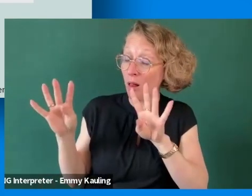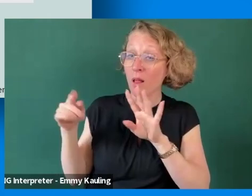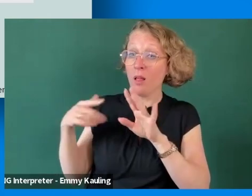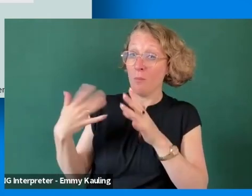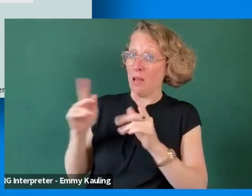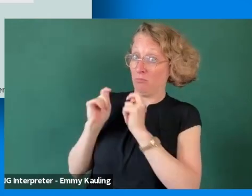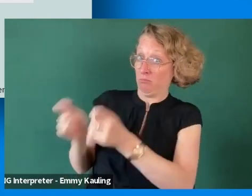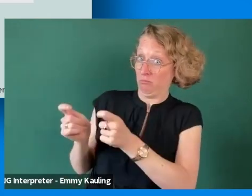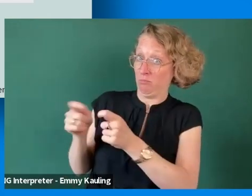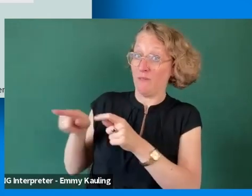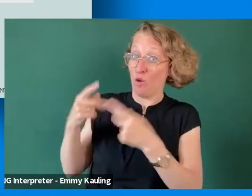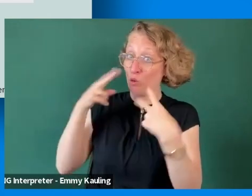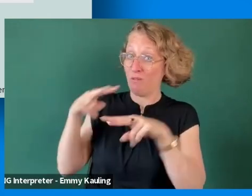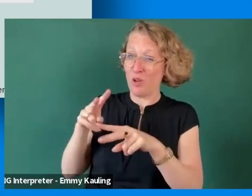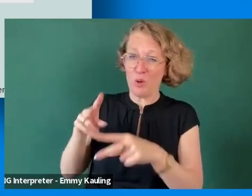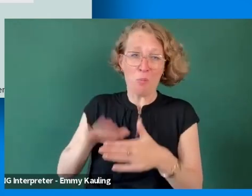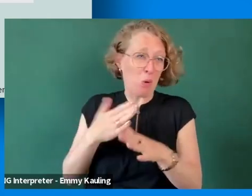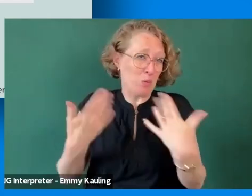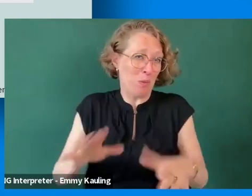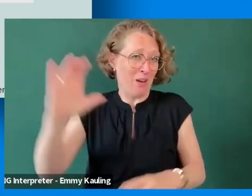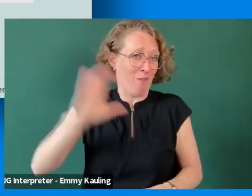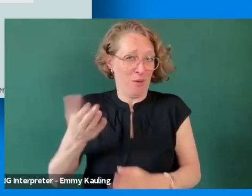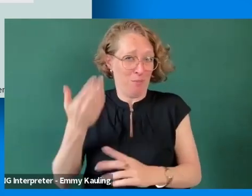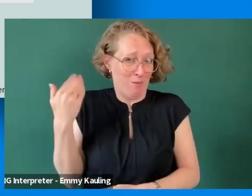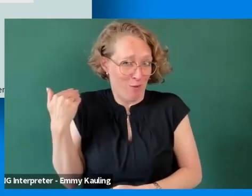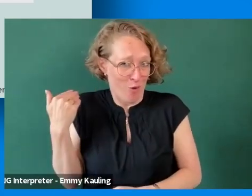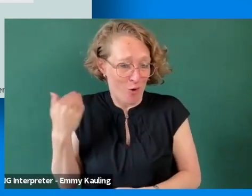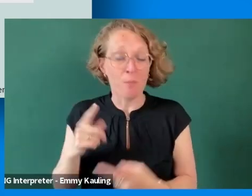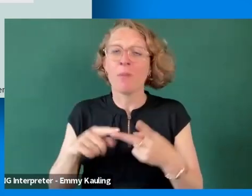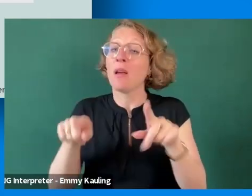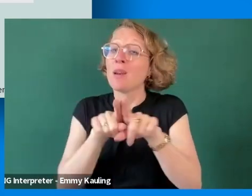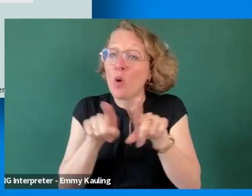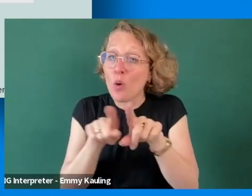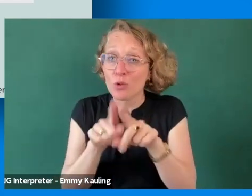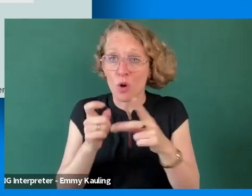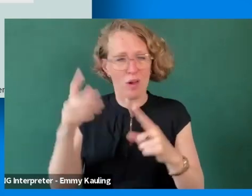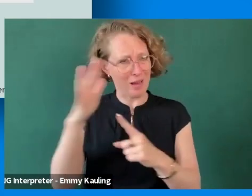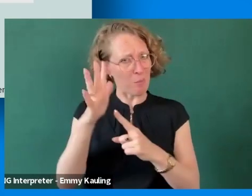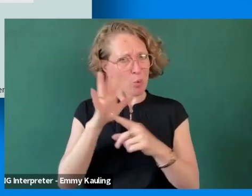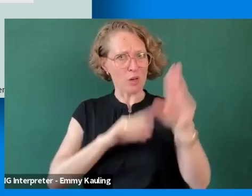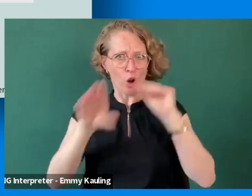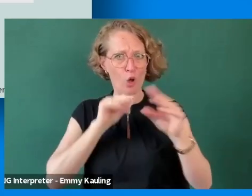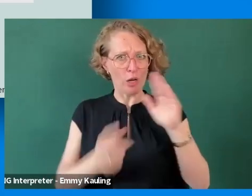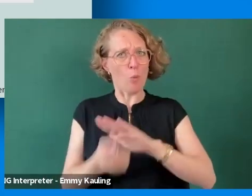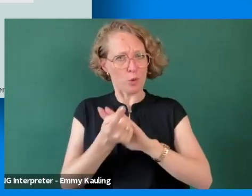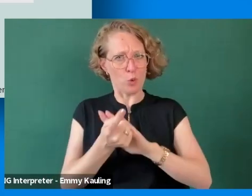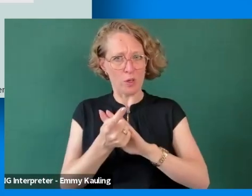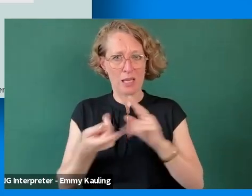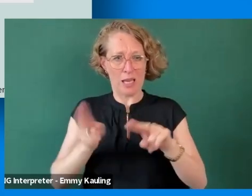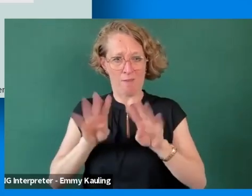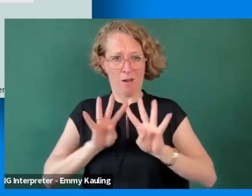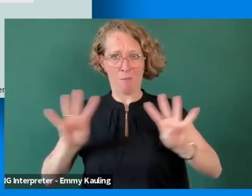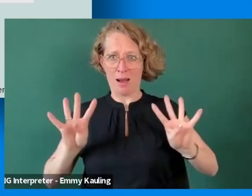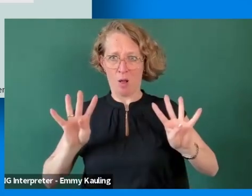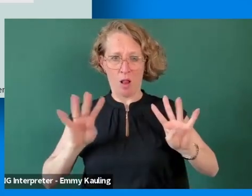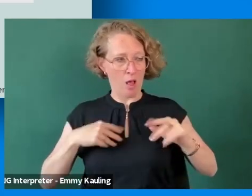themselves. And we've touched on this before, that it's quite an important learning opportunity, for example, through